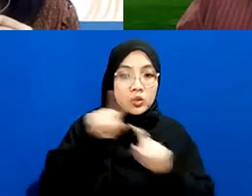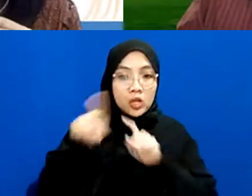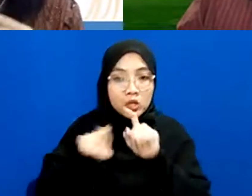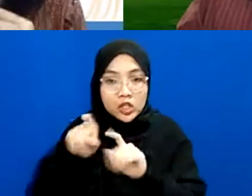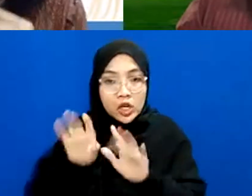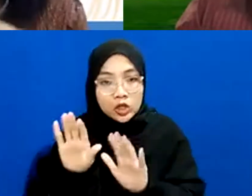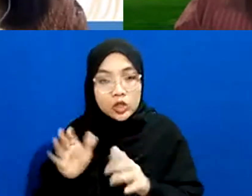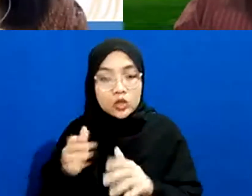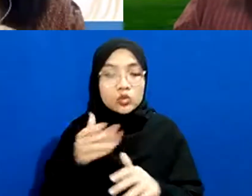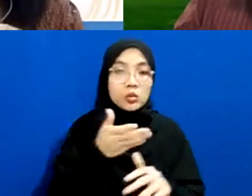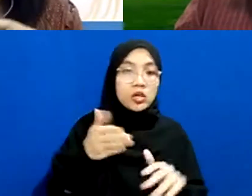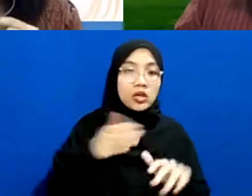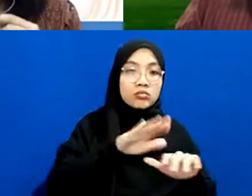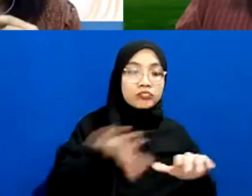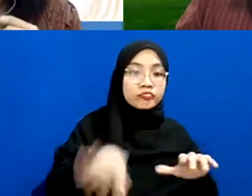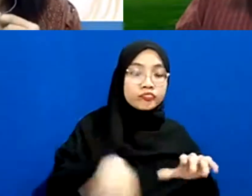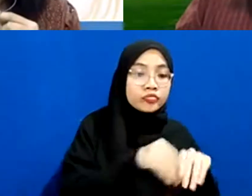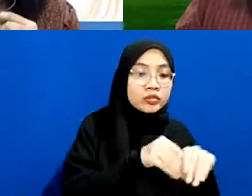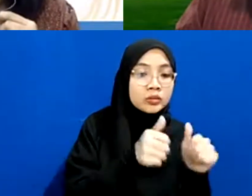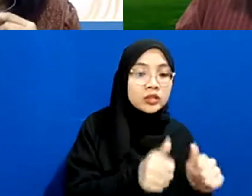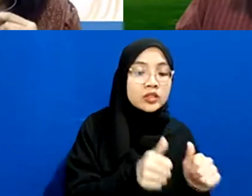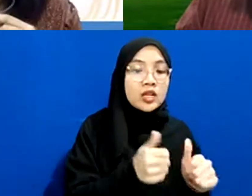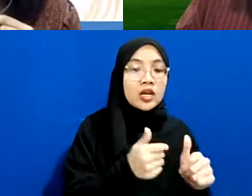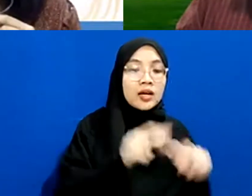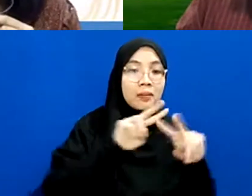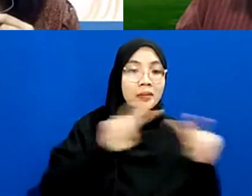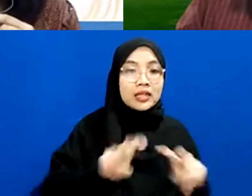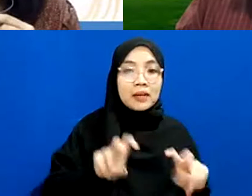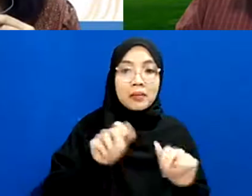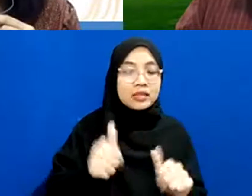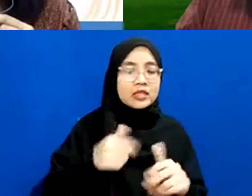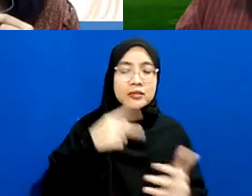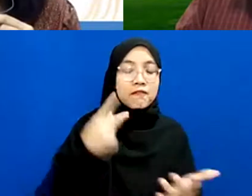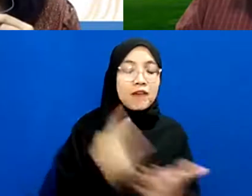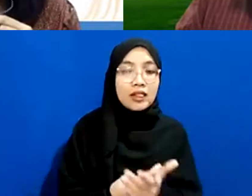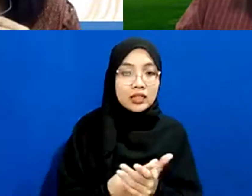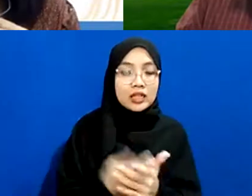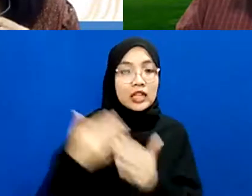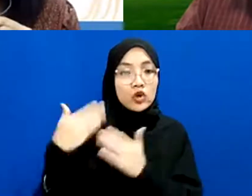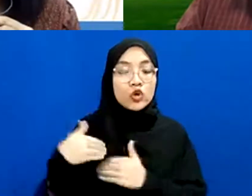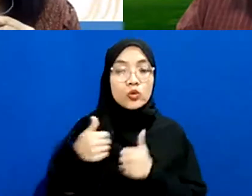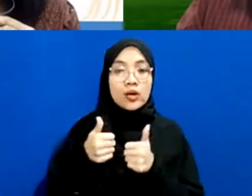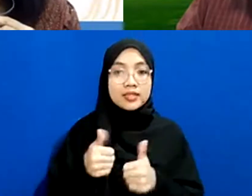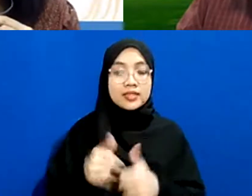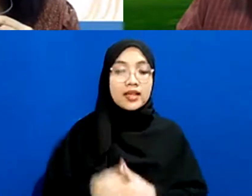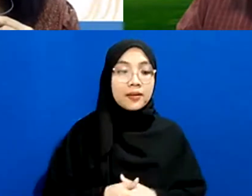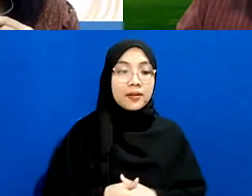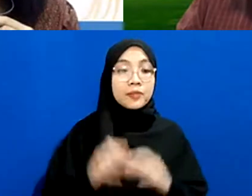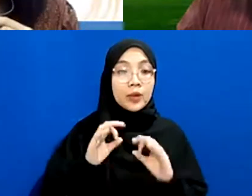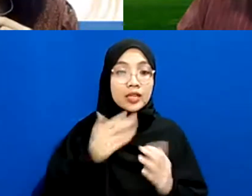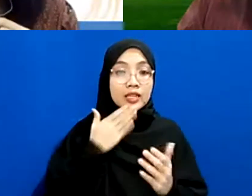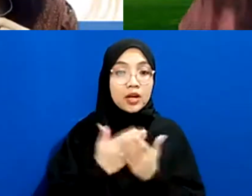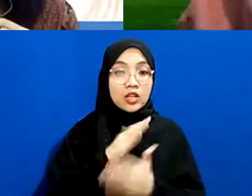think the expert of their lives. Okay, thank you. Thank you, group 1. Let's give a round of applause